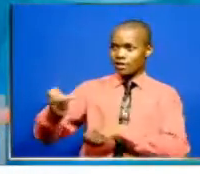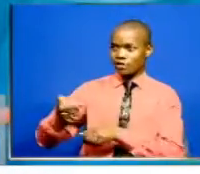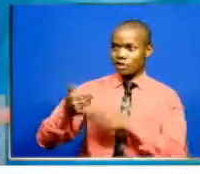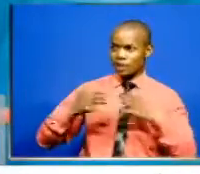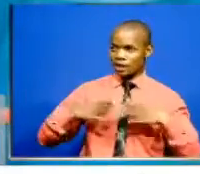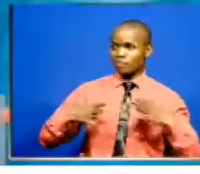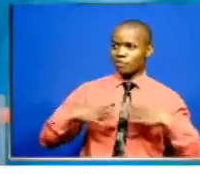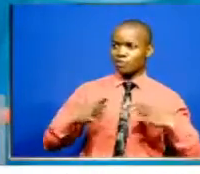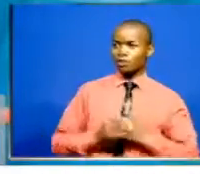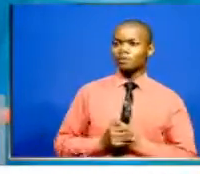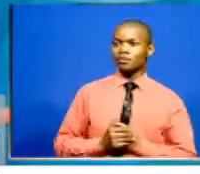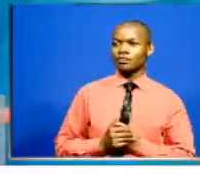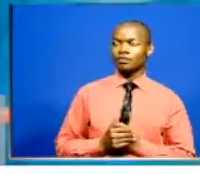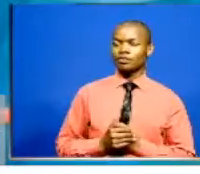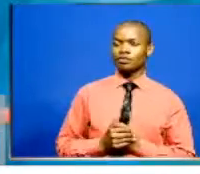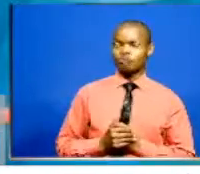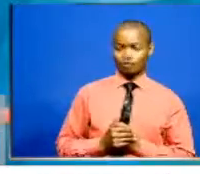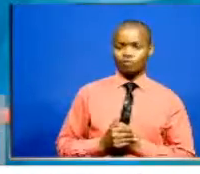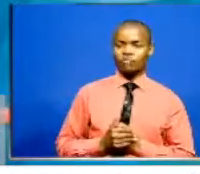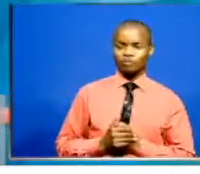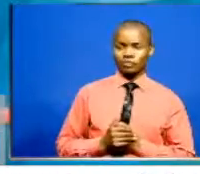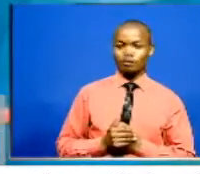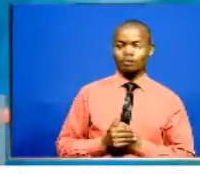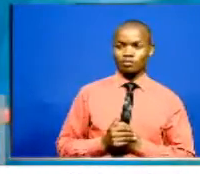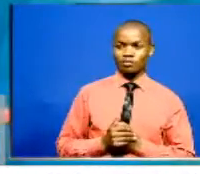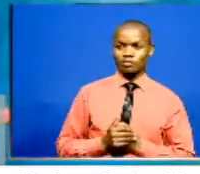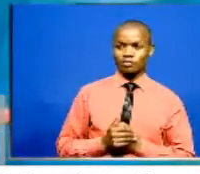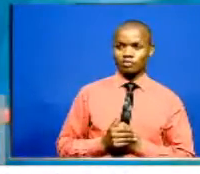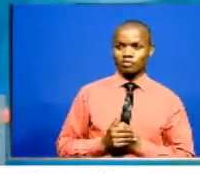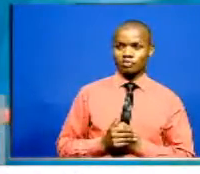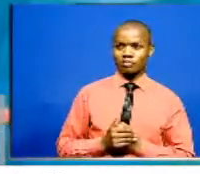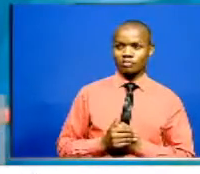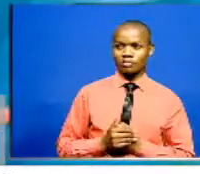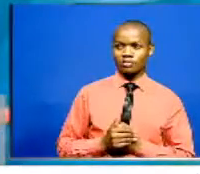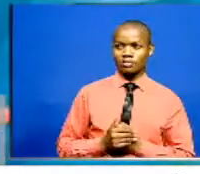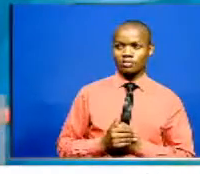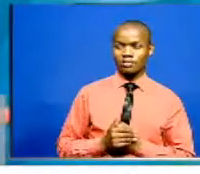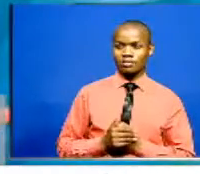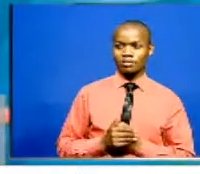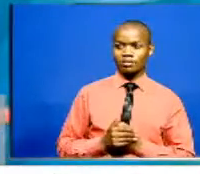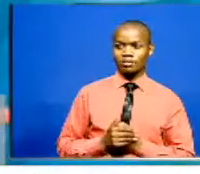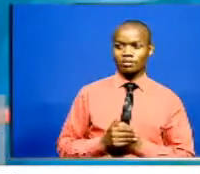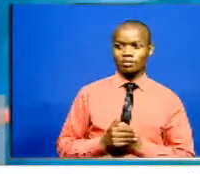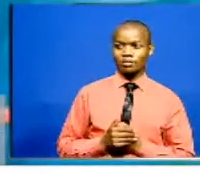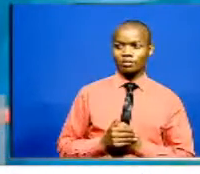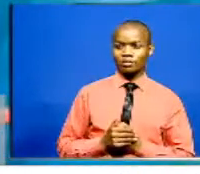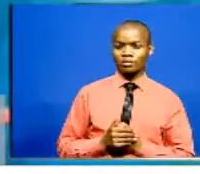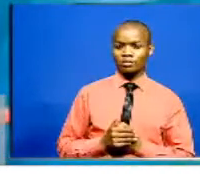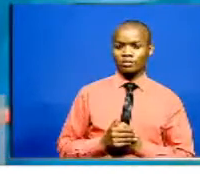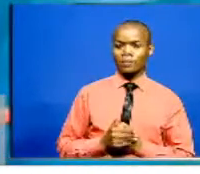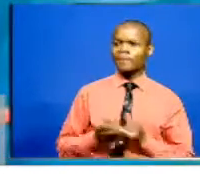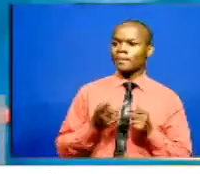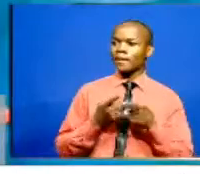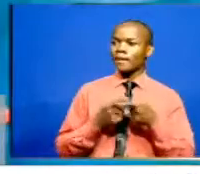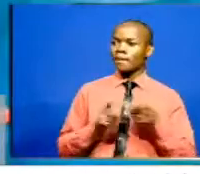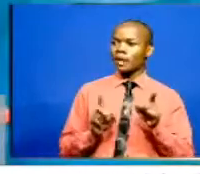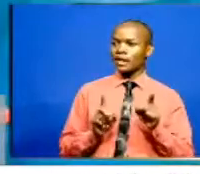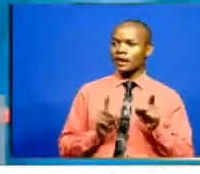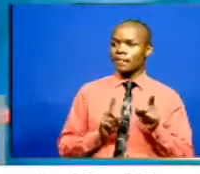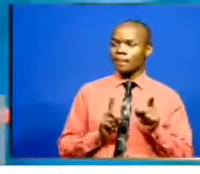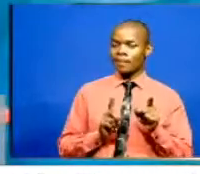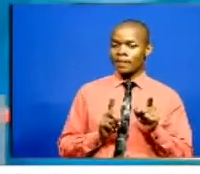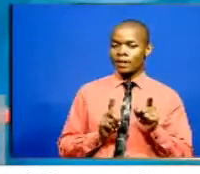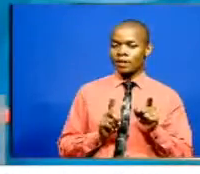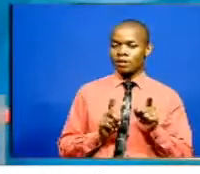people annually. But what we should be really fearing with the